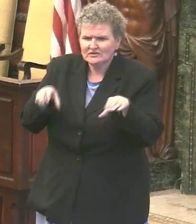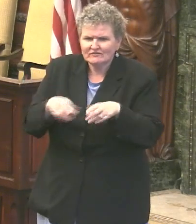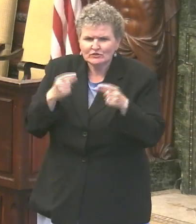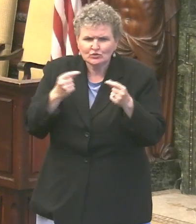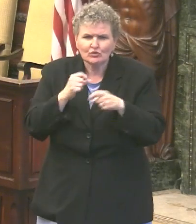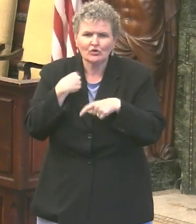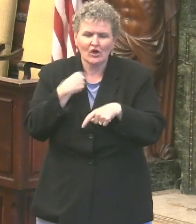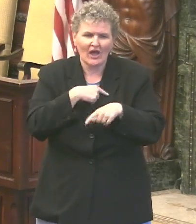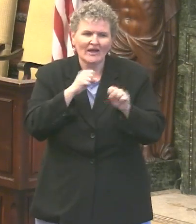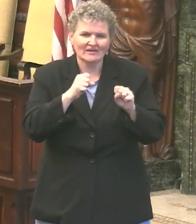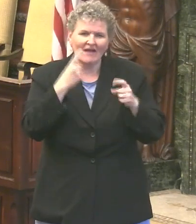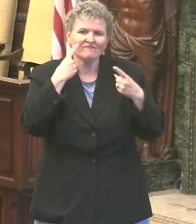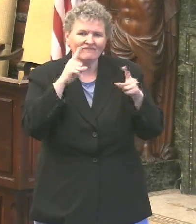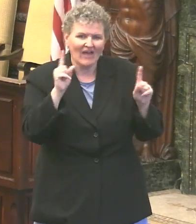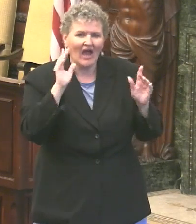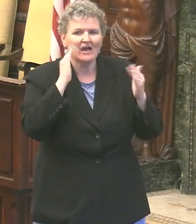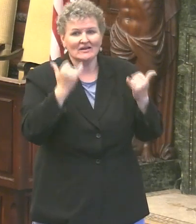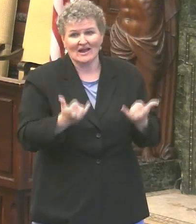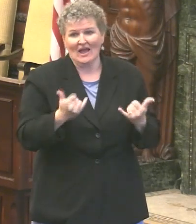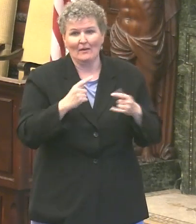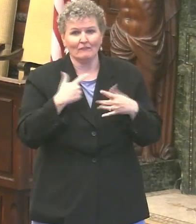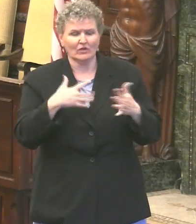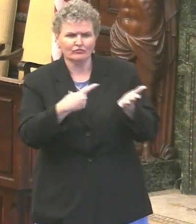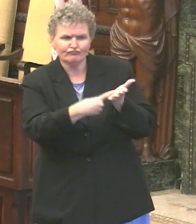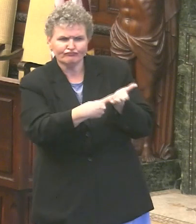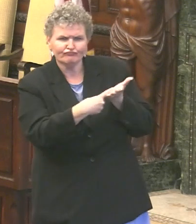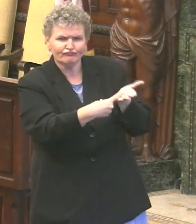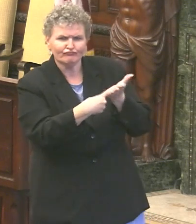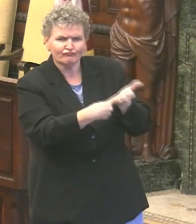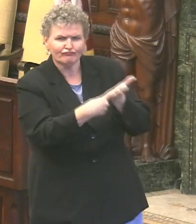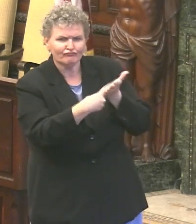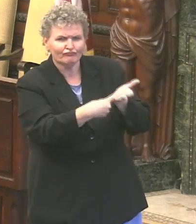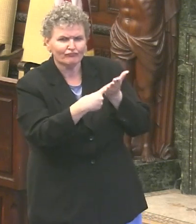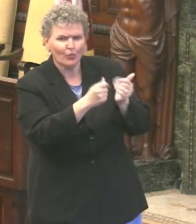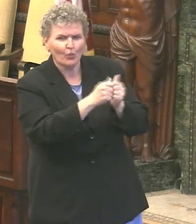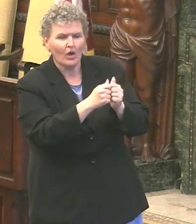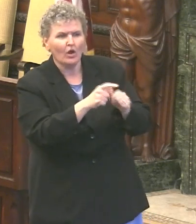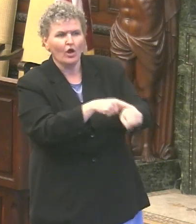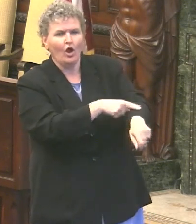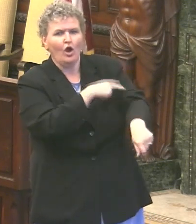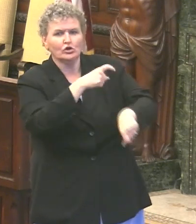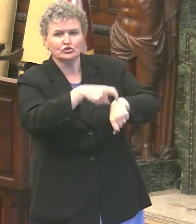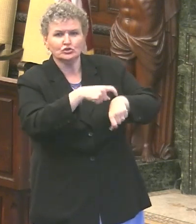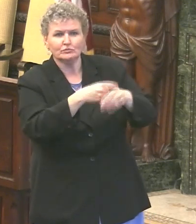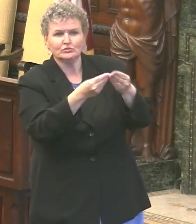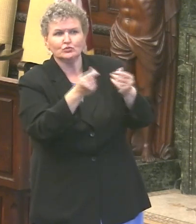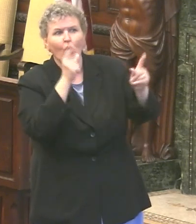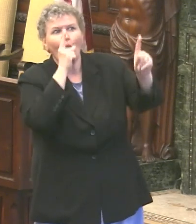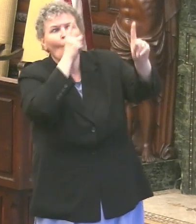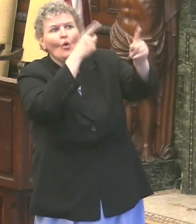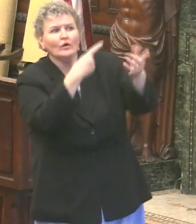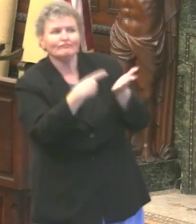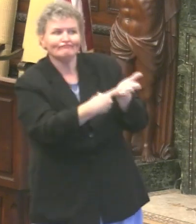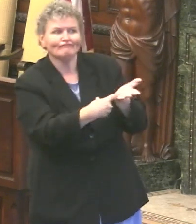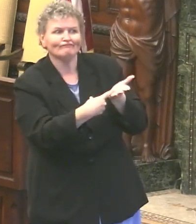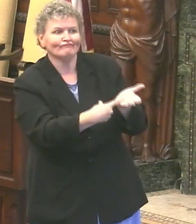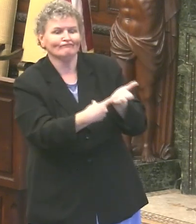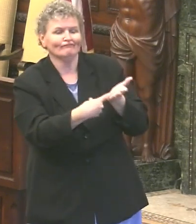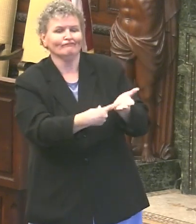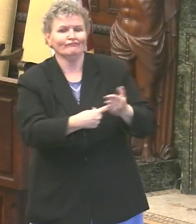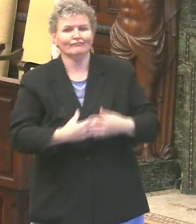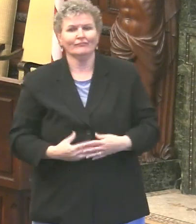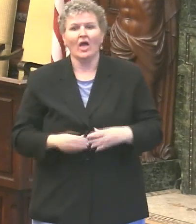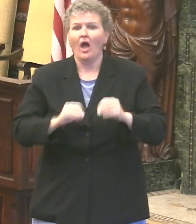accomplish and having continued dialogue with them on the longer term resolution. Obviously, there's lots of people who